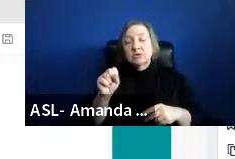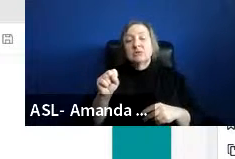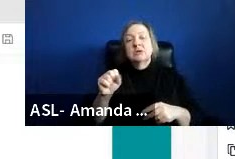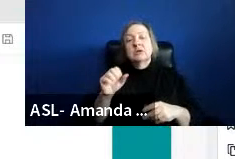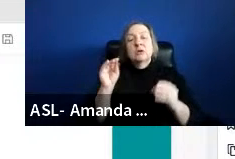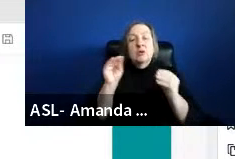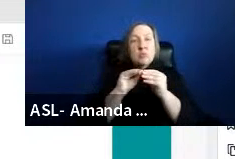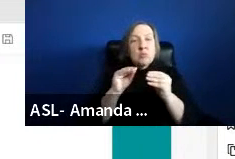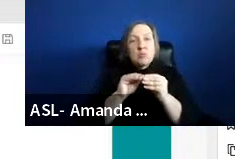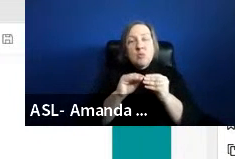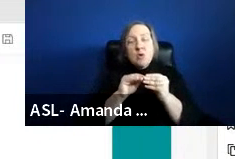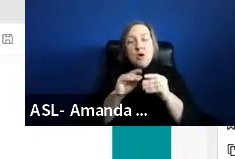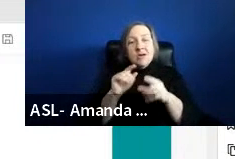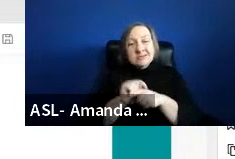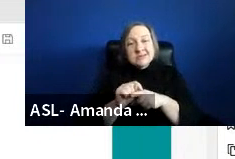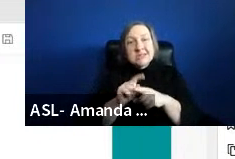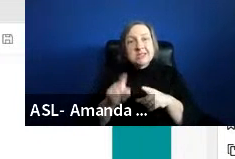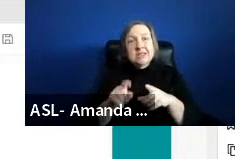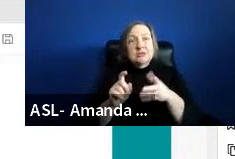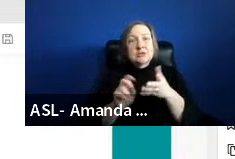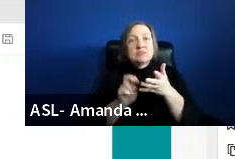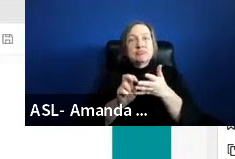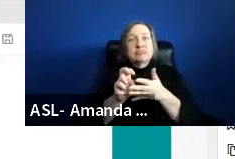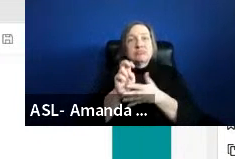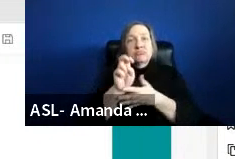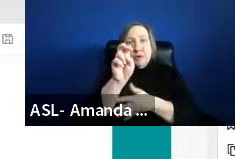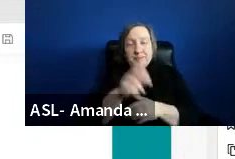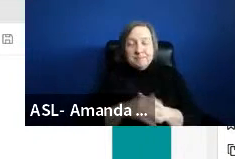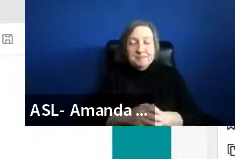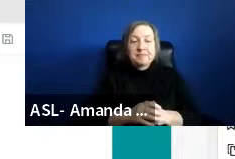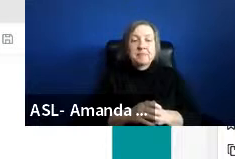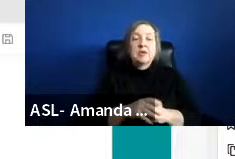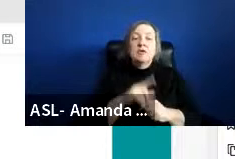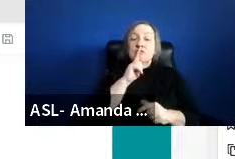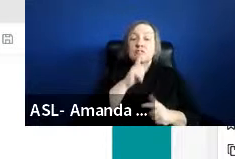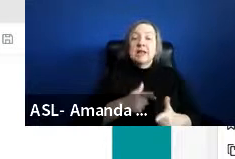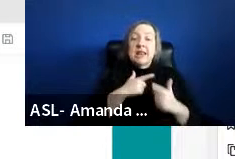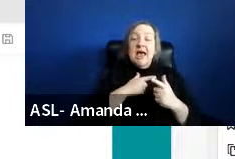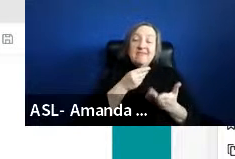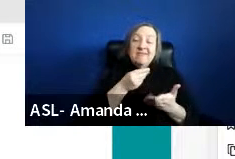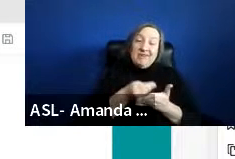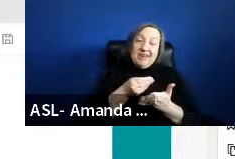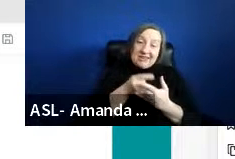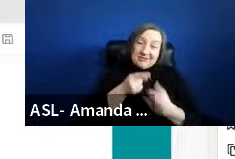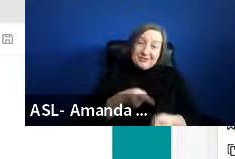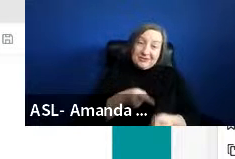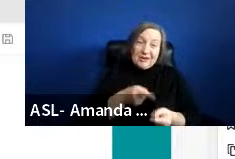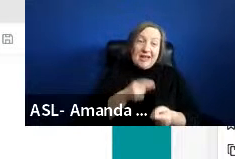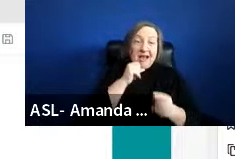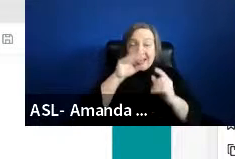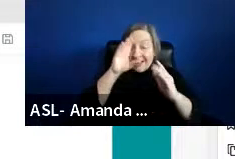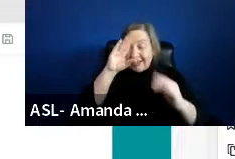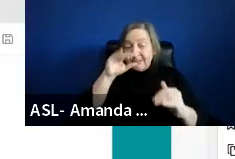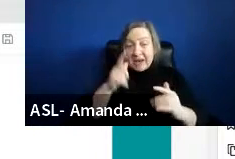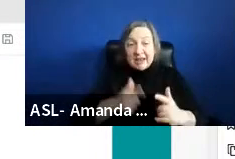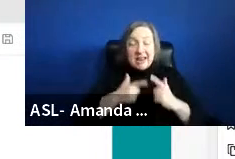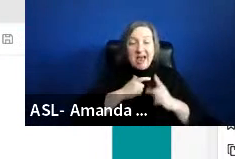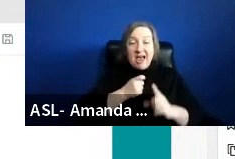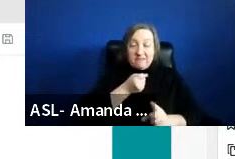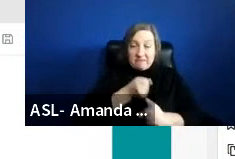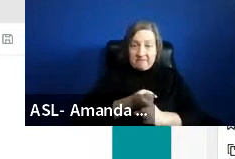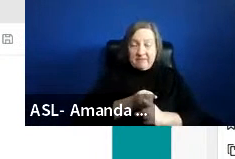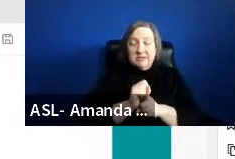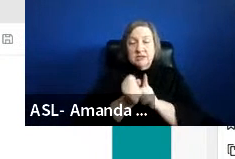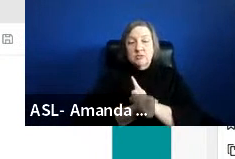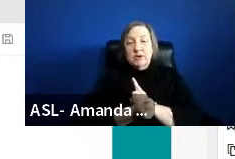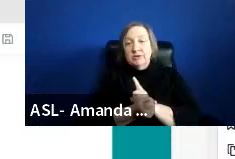from apprentice to journey level. Also, real-life financial hardships or unexpected life situations